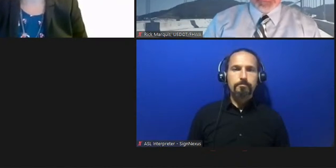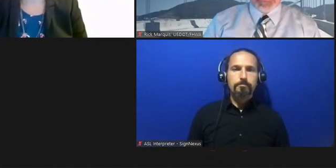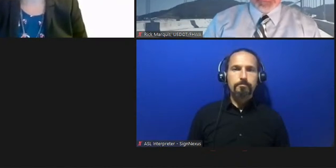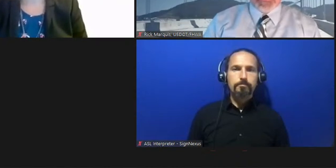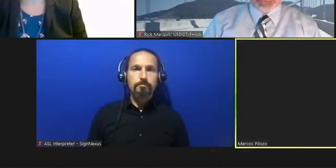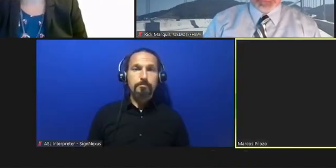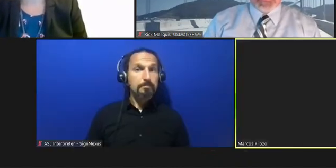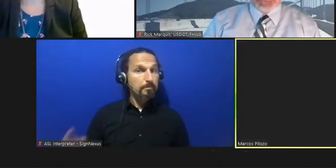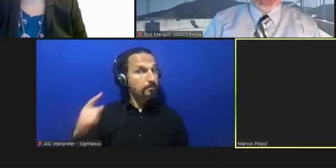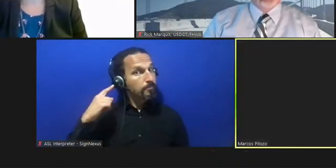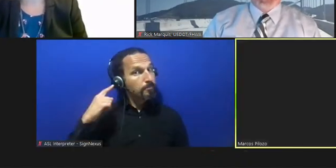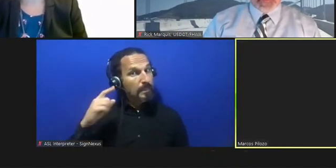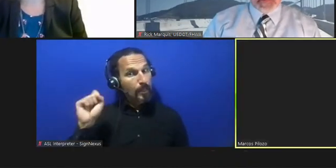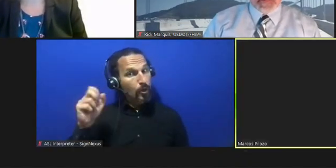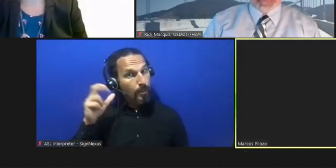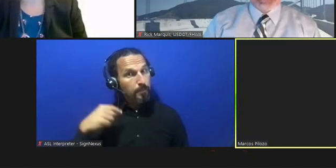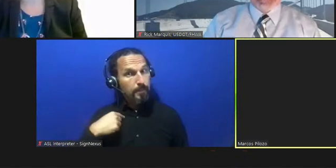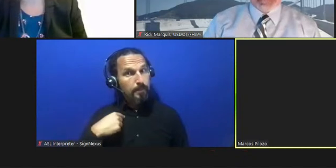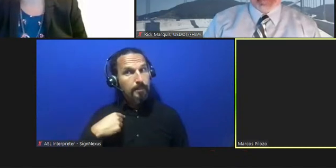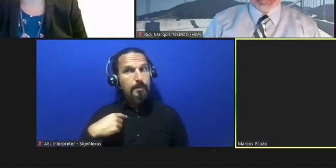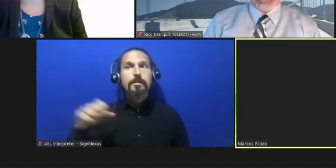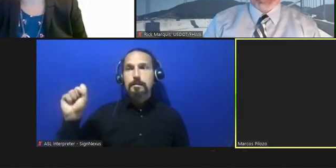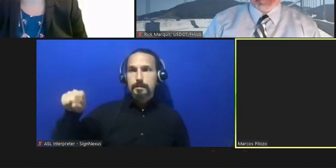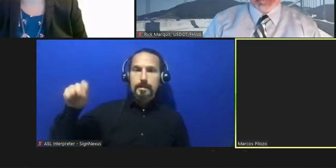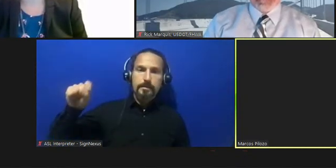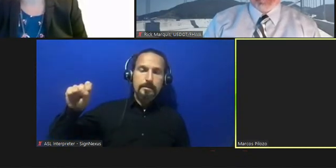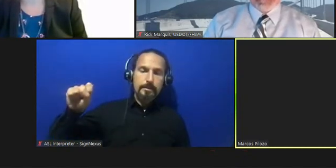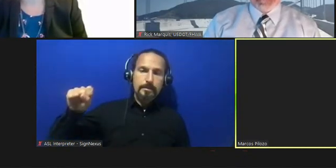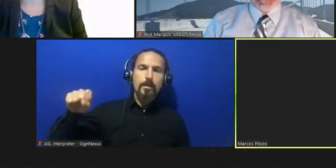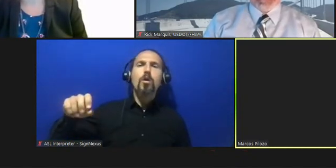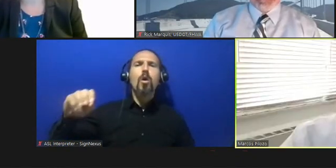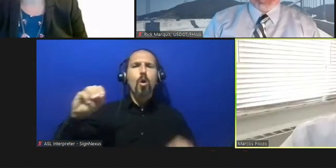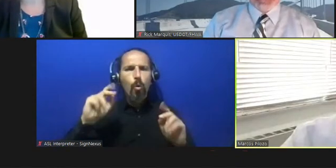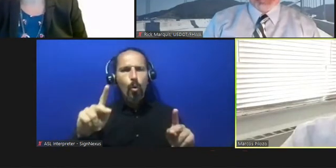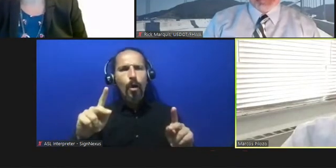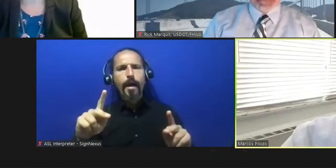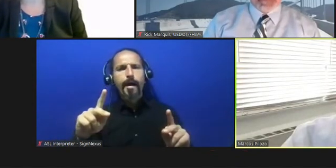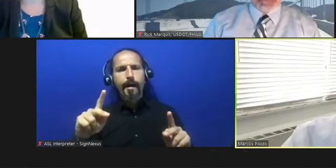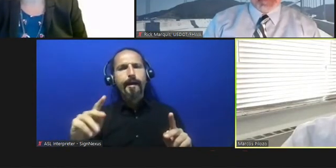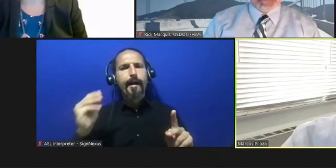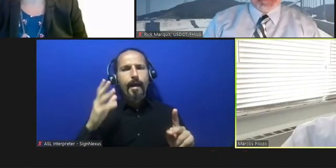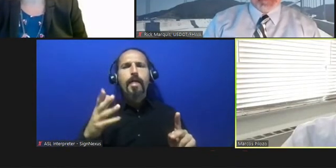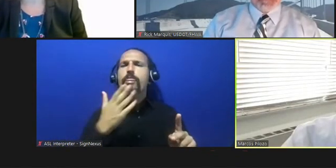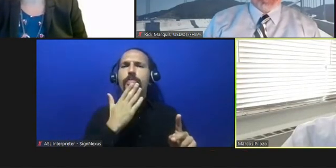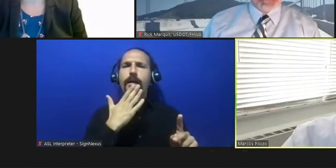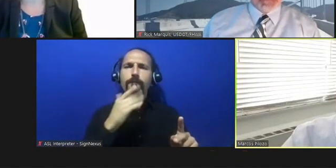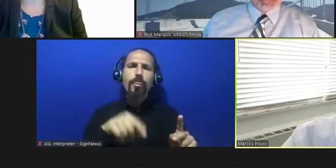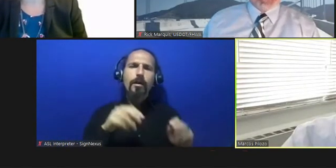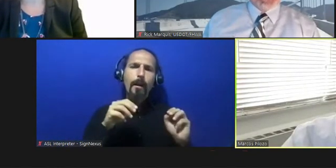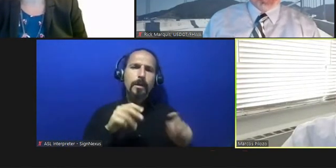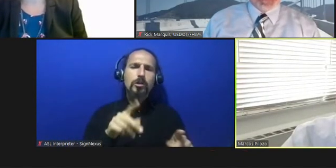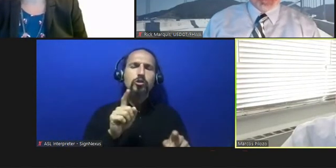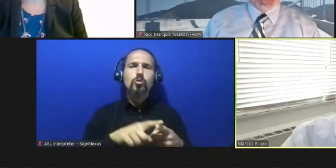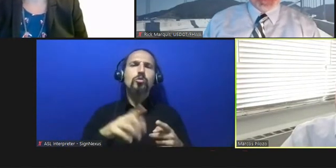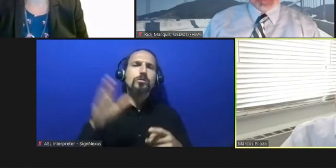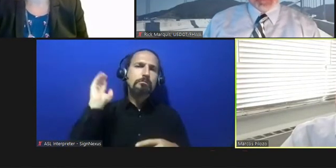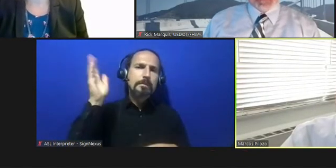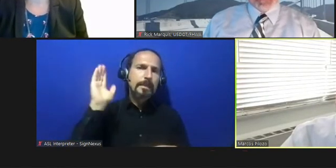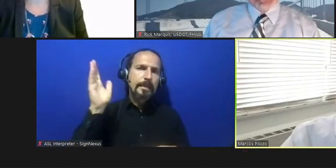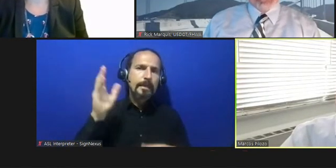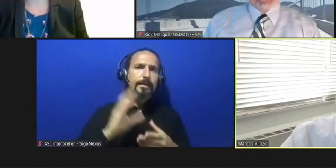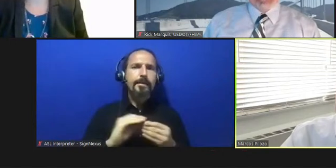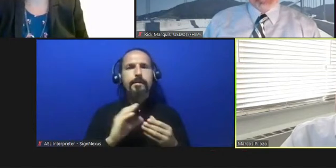can you hear me yes we can okay uh thank you for this opportunity to speak